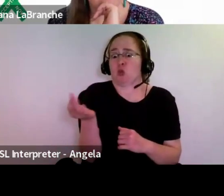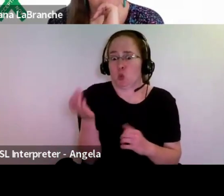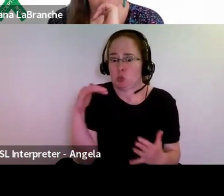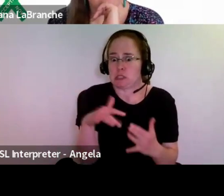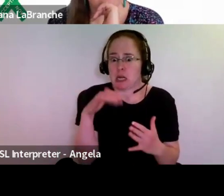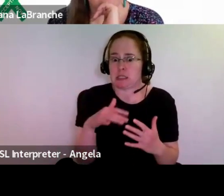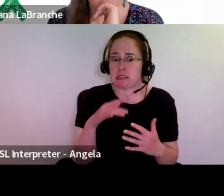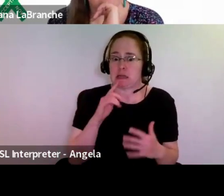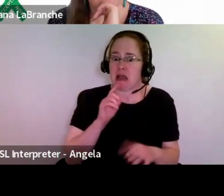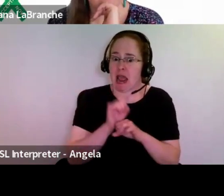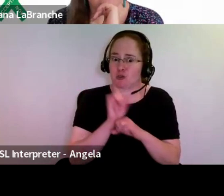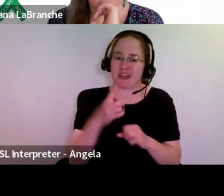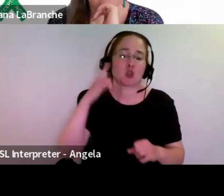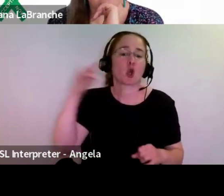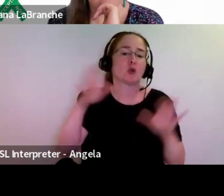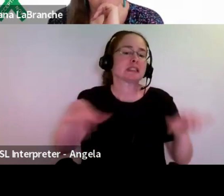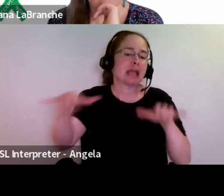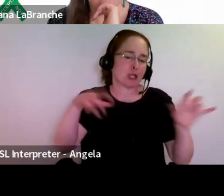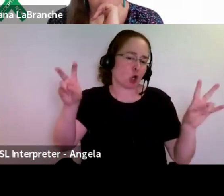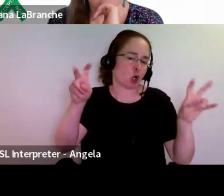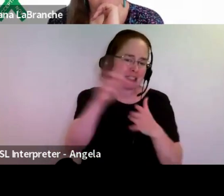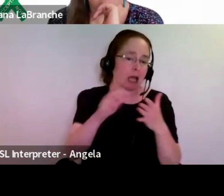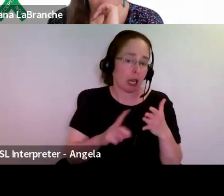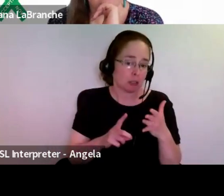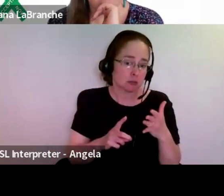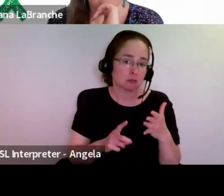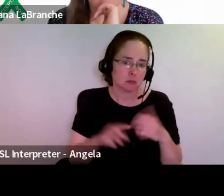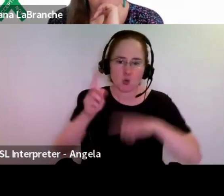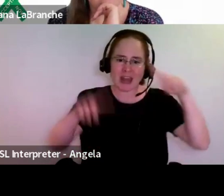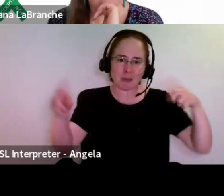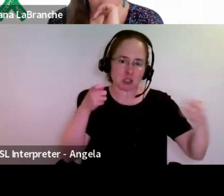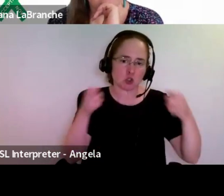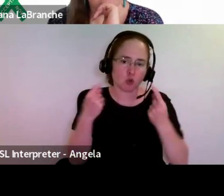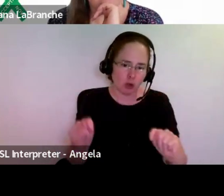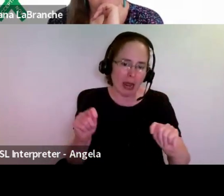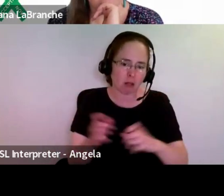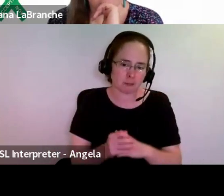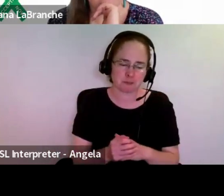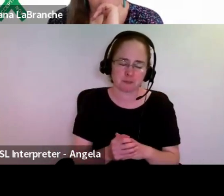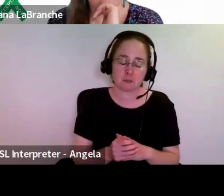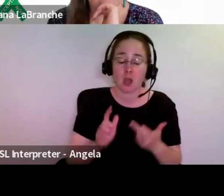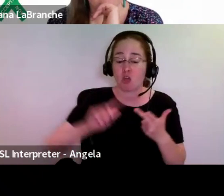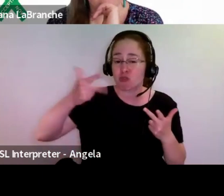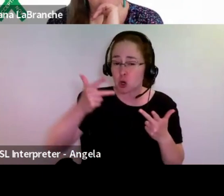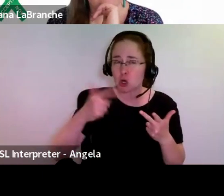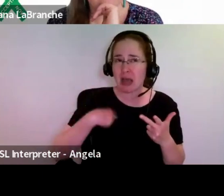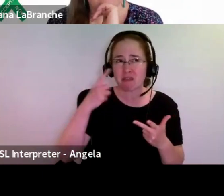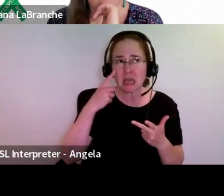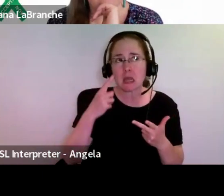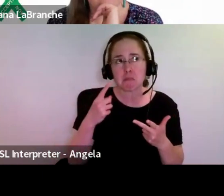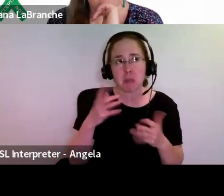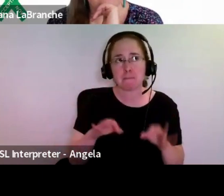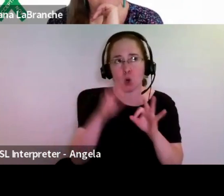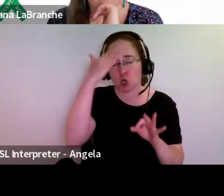the sort of gold standard design randomized controlled trial. And then there's a third one that I think is also noteworthy